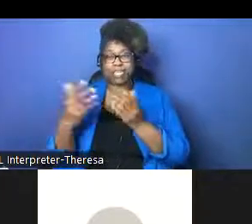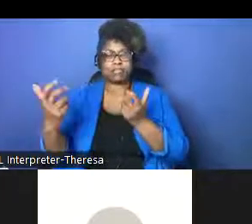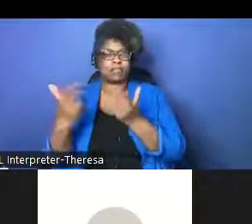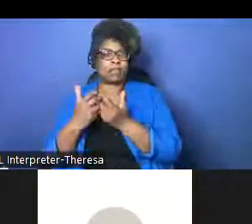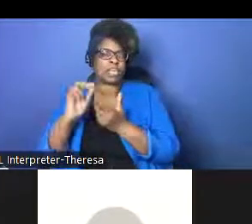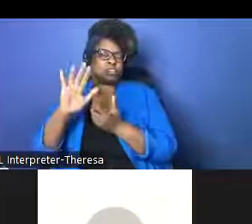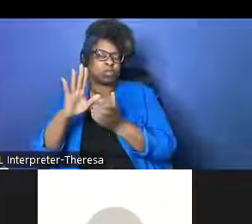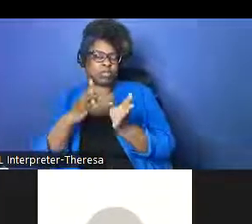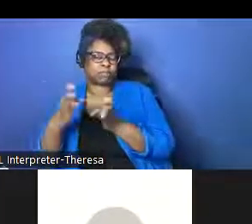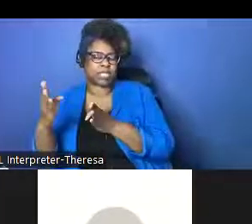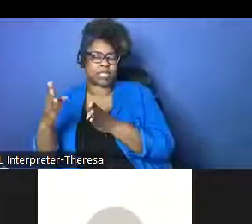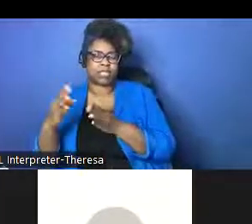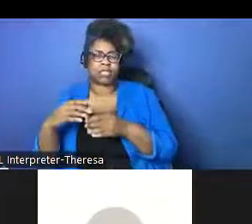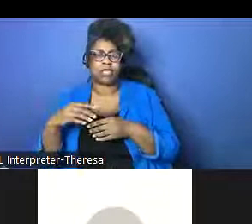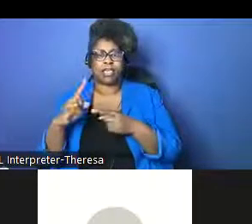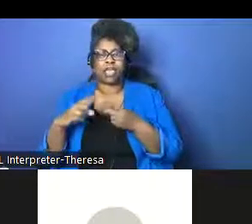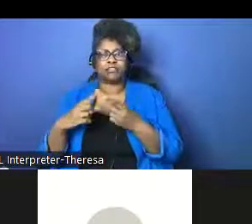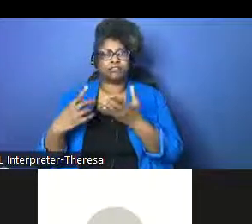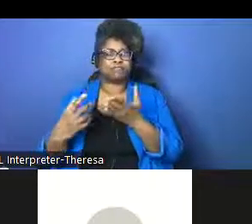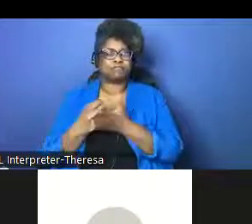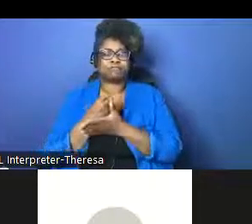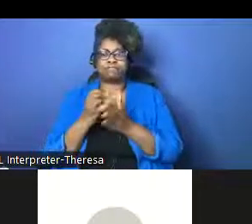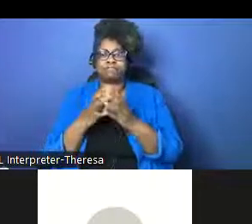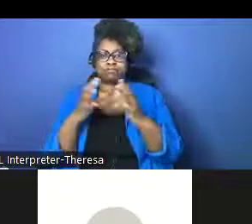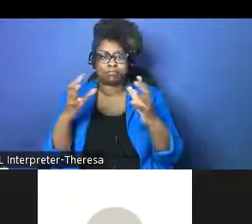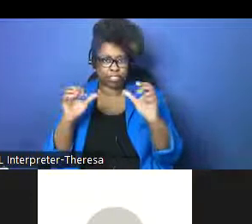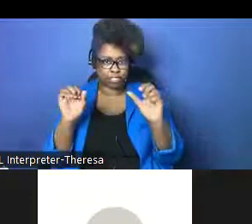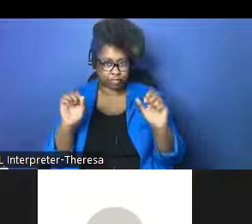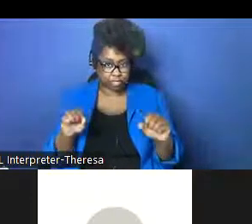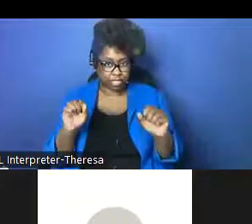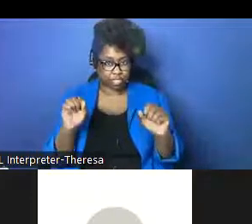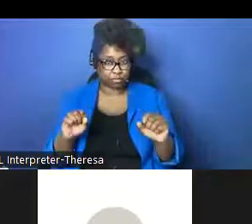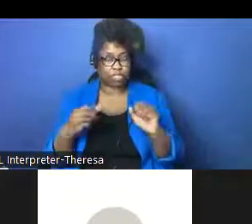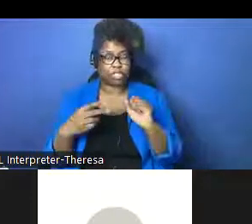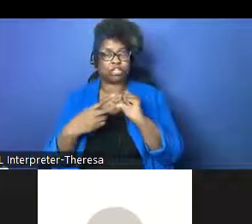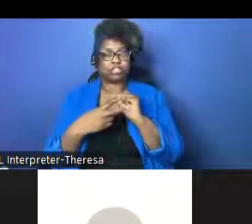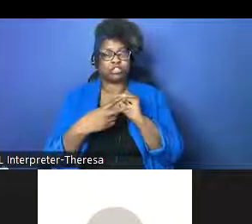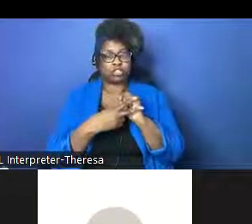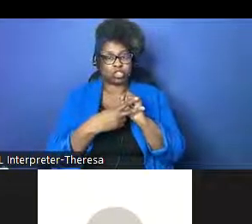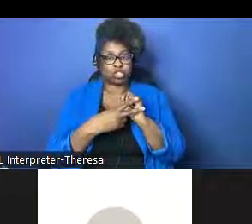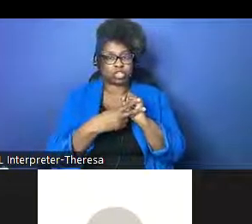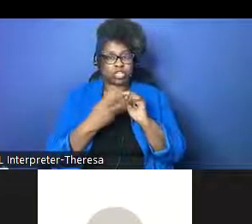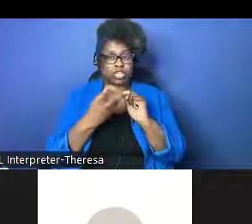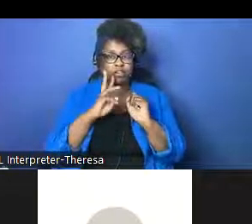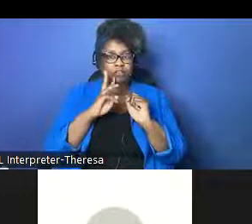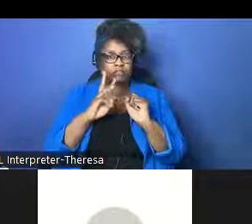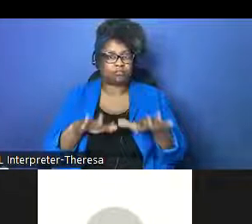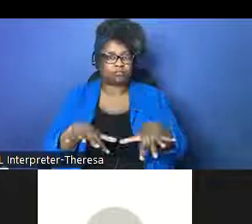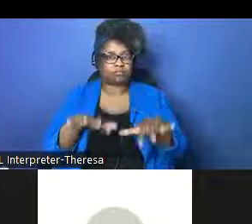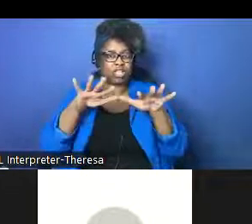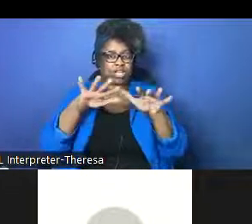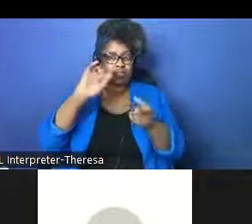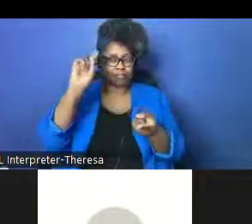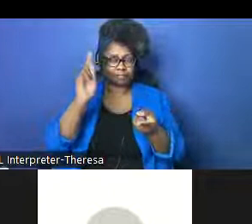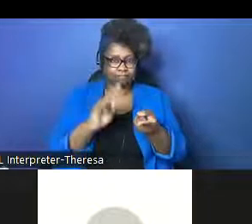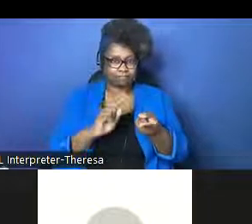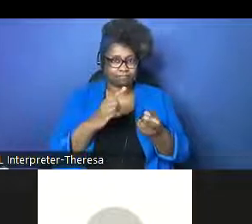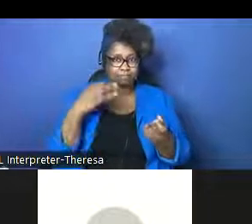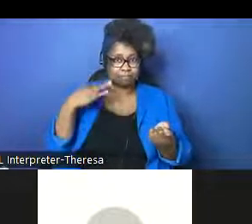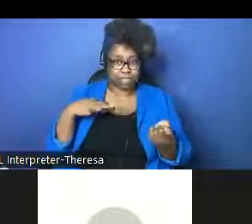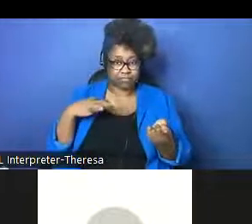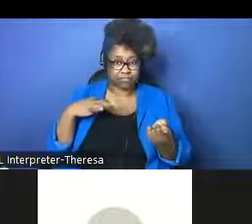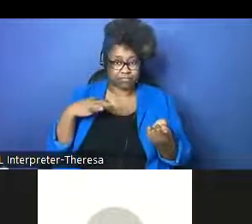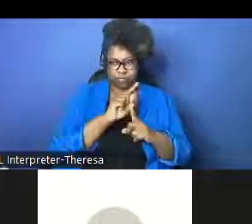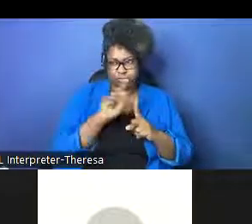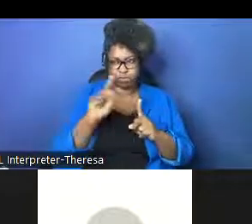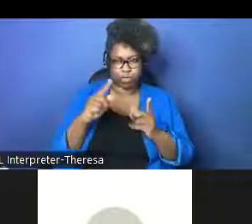to maximize the storage and flood mitigation benefits from those